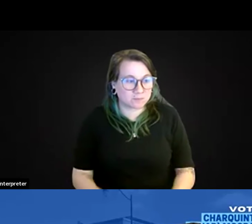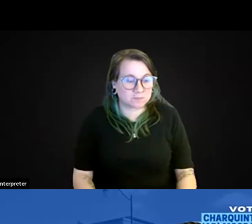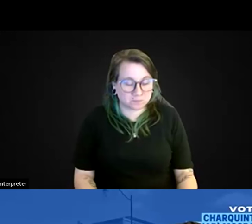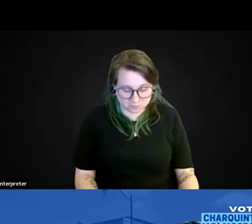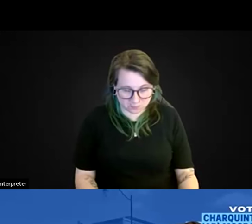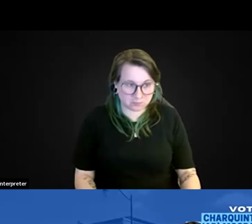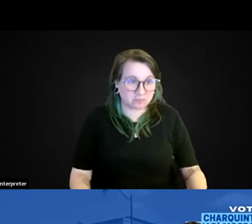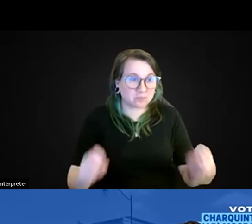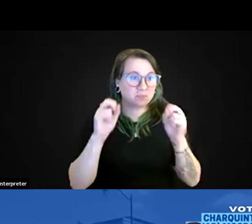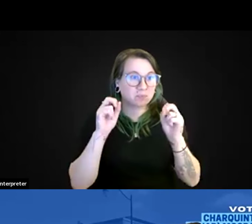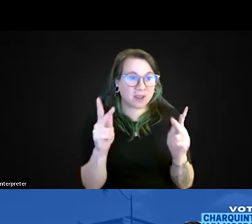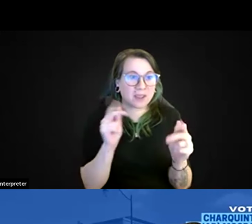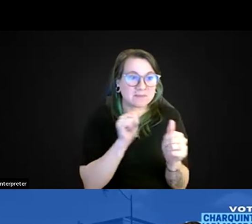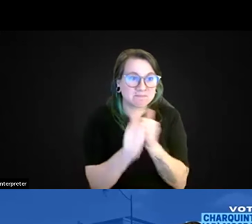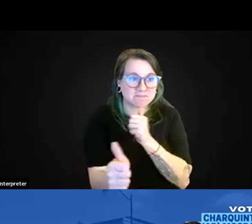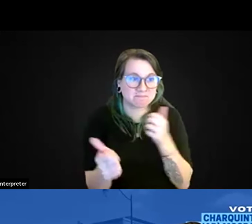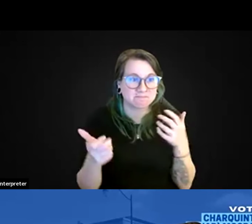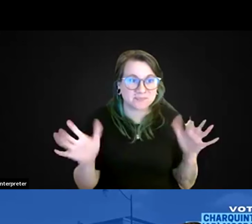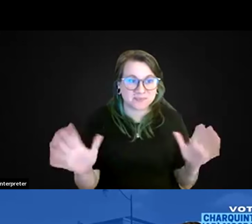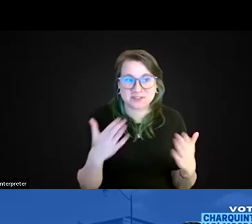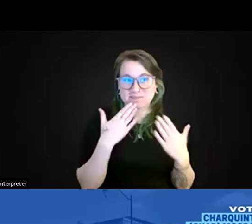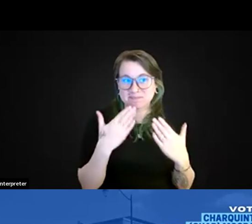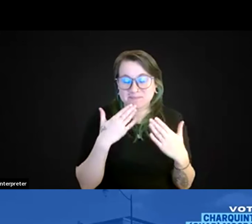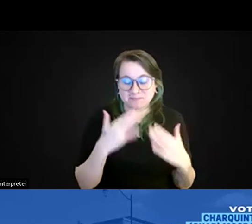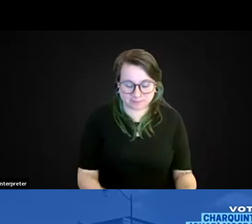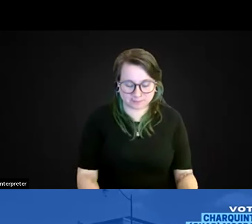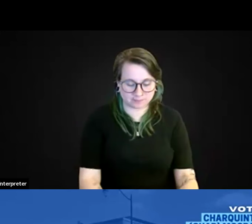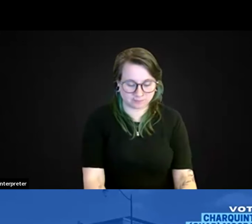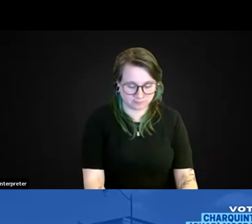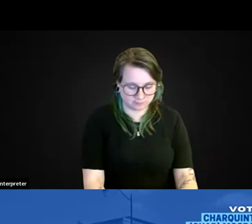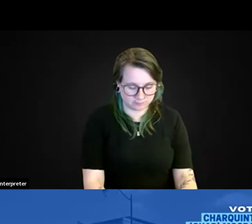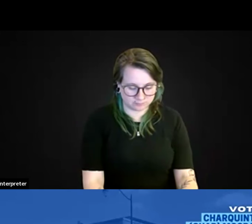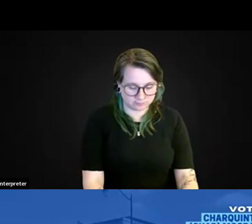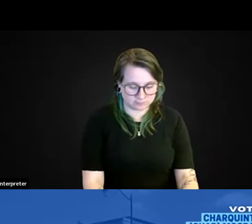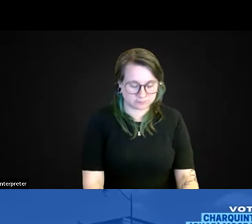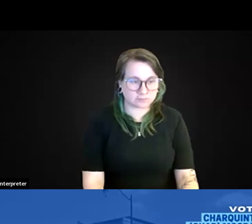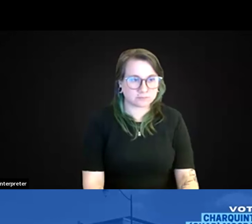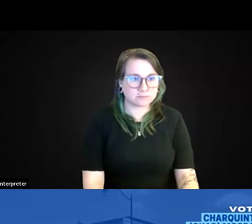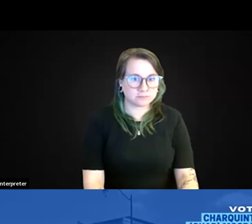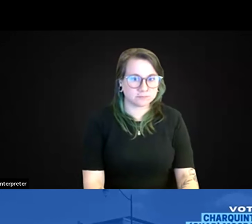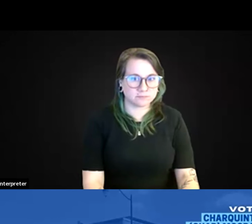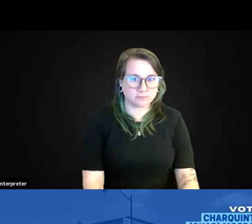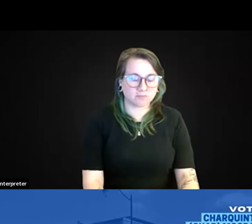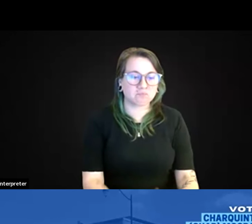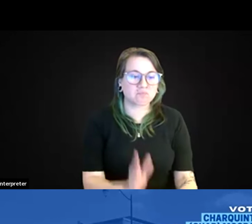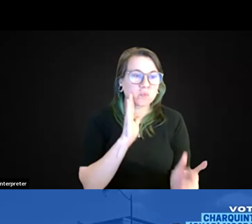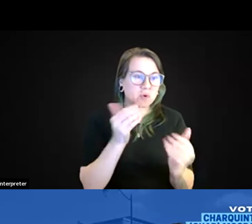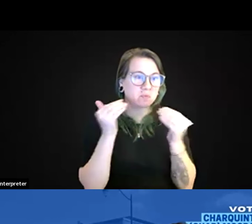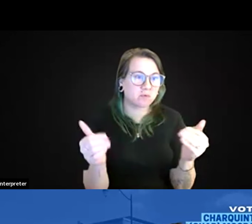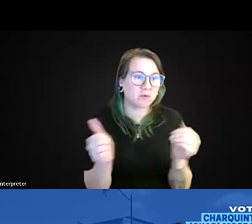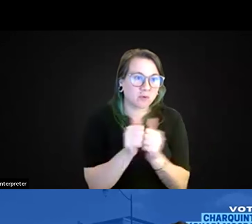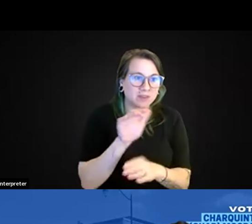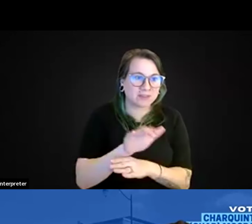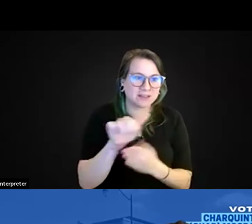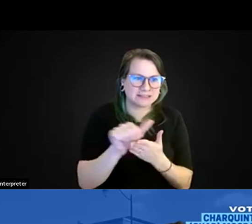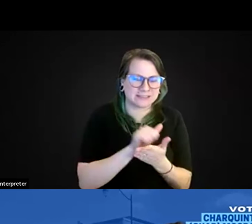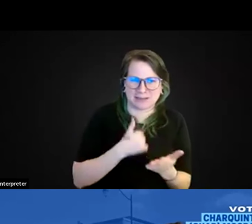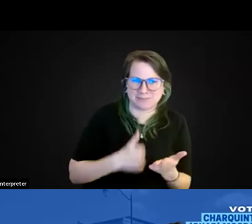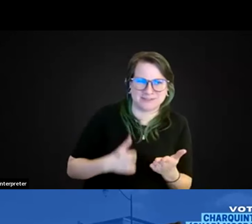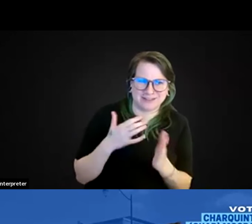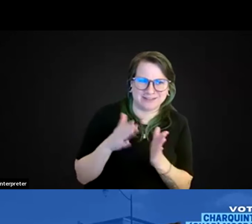Okay, the ayes have it, that passes. Thank you, commissioners. We're moving forward with tonight's agenda. Oh, sorry,